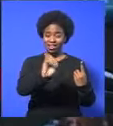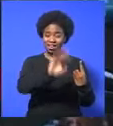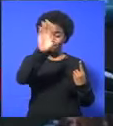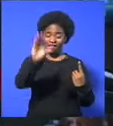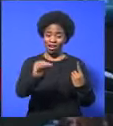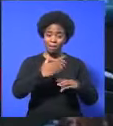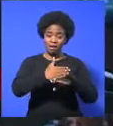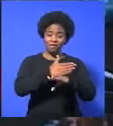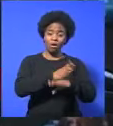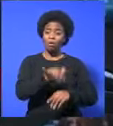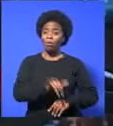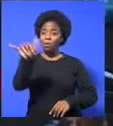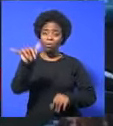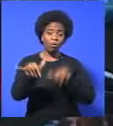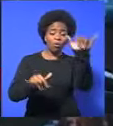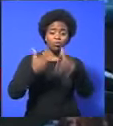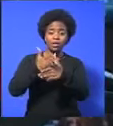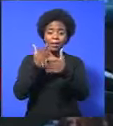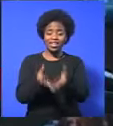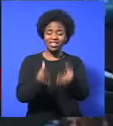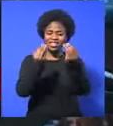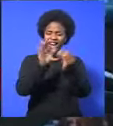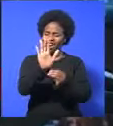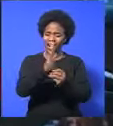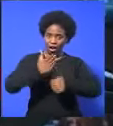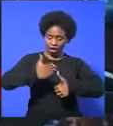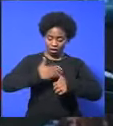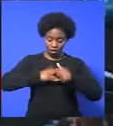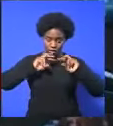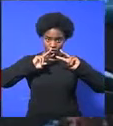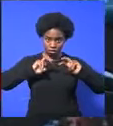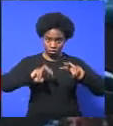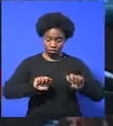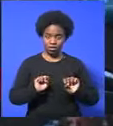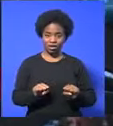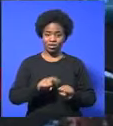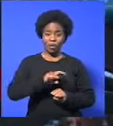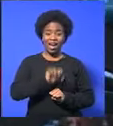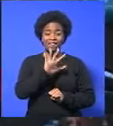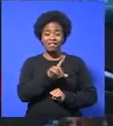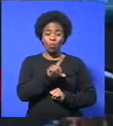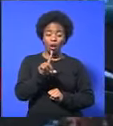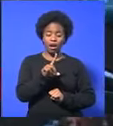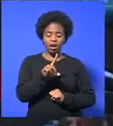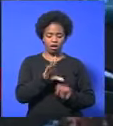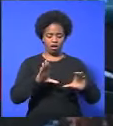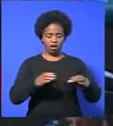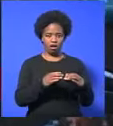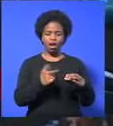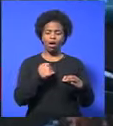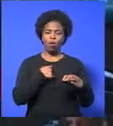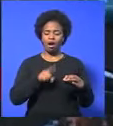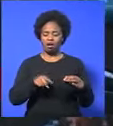thorough research before accepting overseas job offers. The first of 51 young South Africans caught in a Chinese teaching job